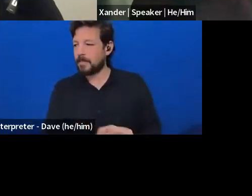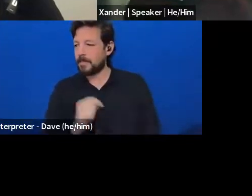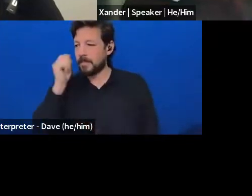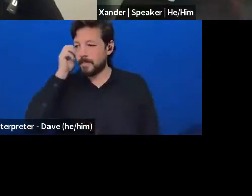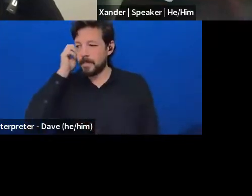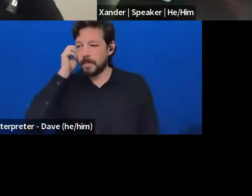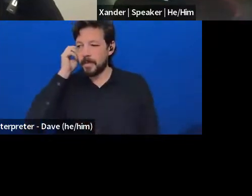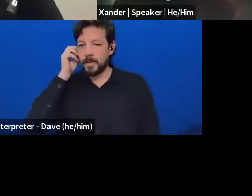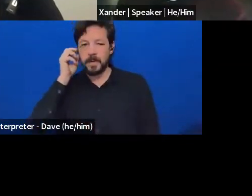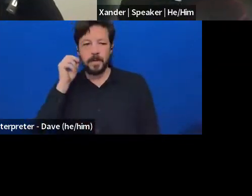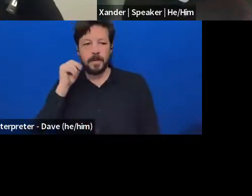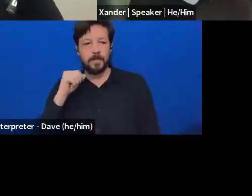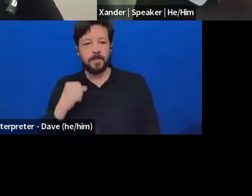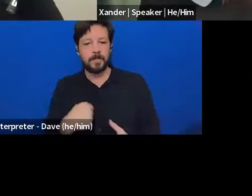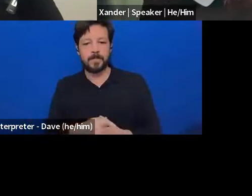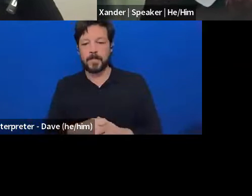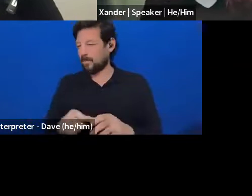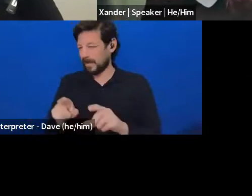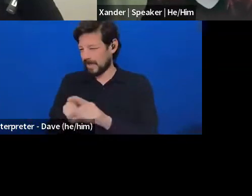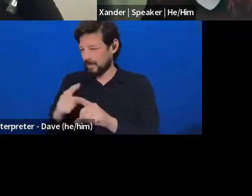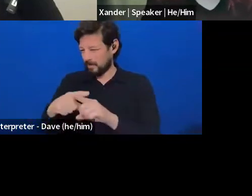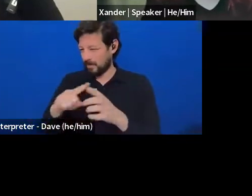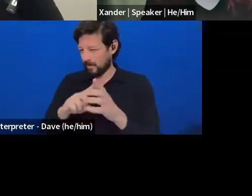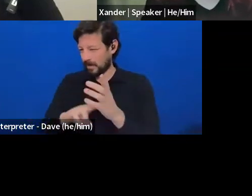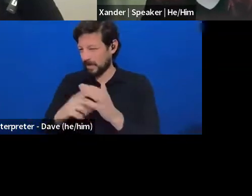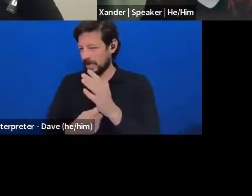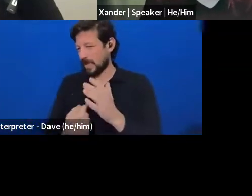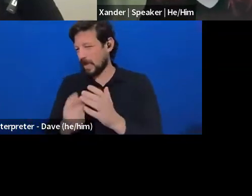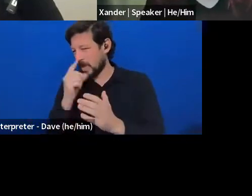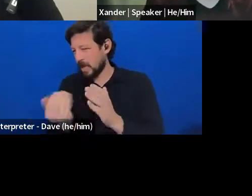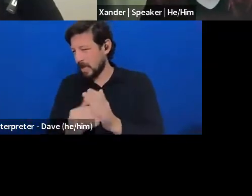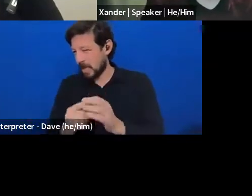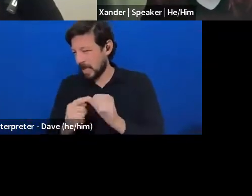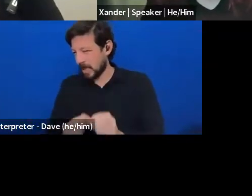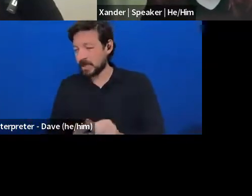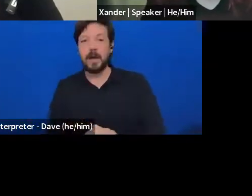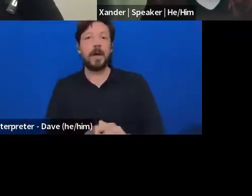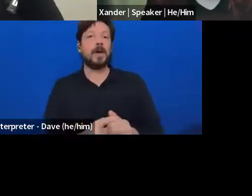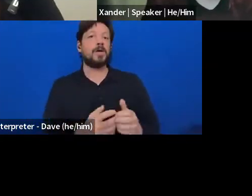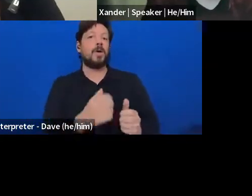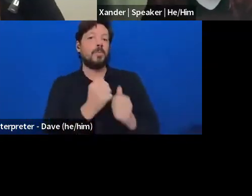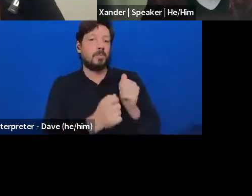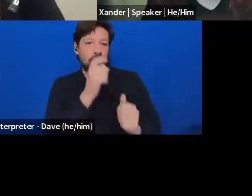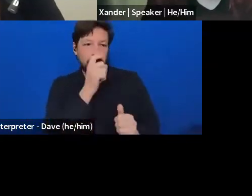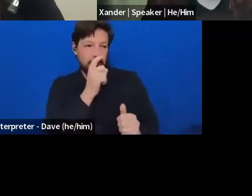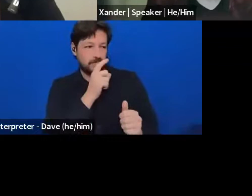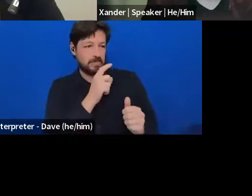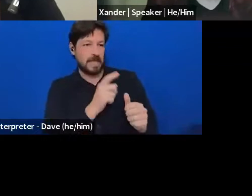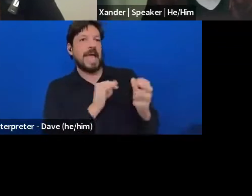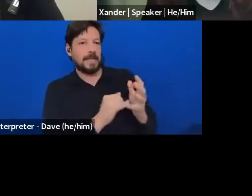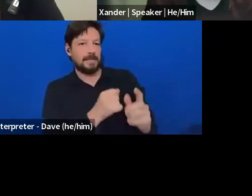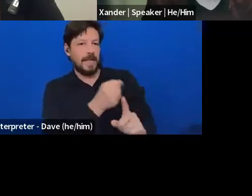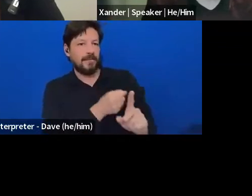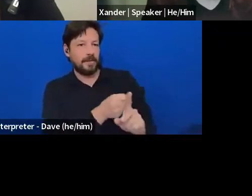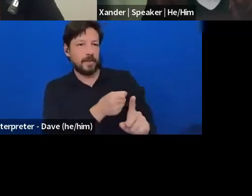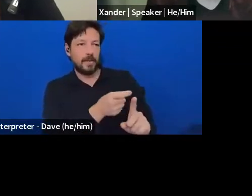Did at any time, and Xander, if this applies to you as well, siblings as advocates or as supports in